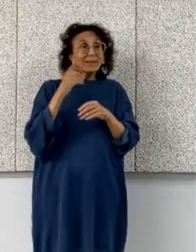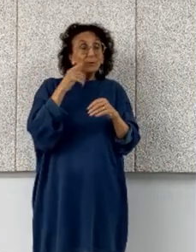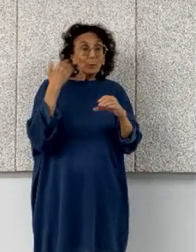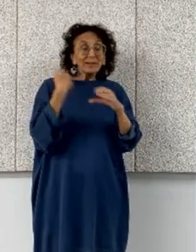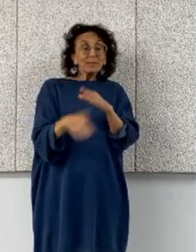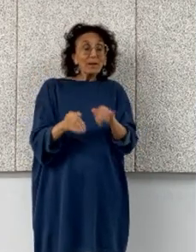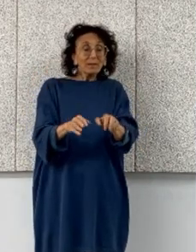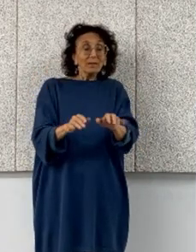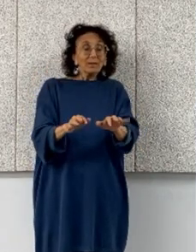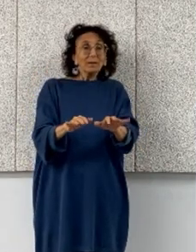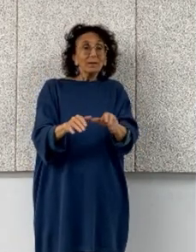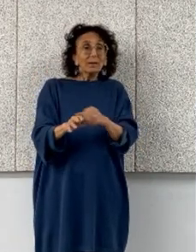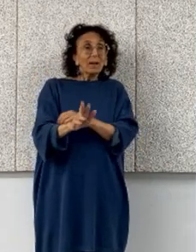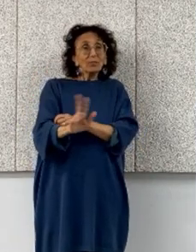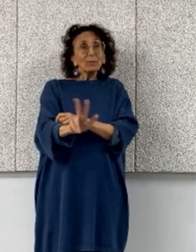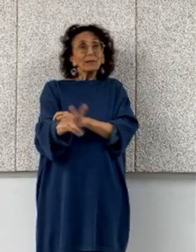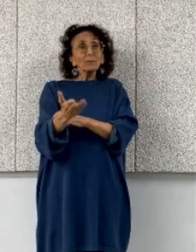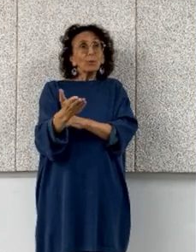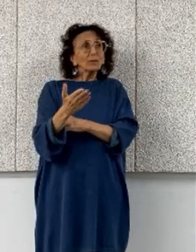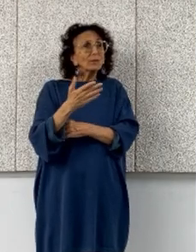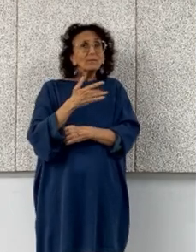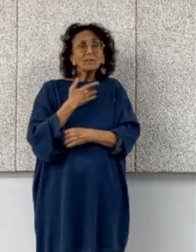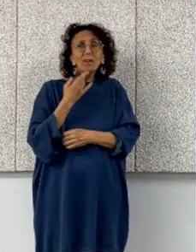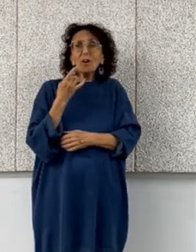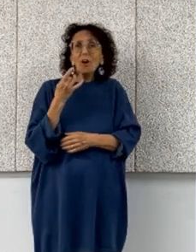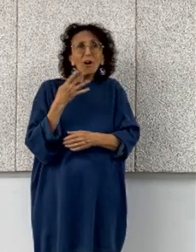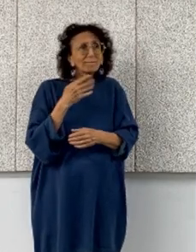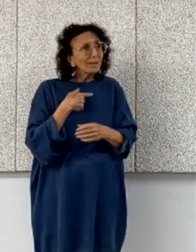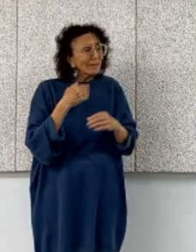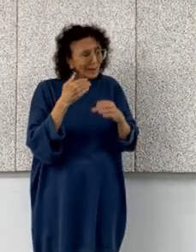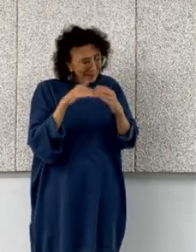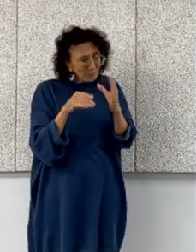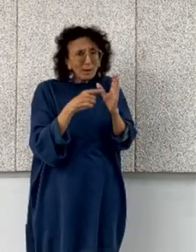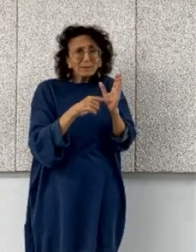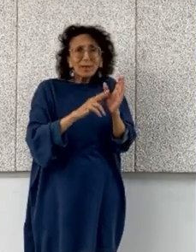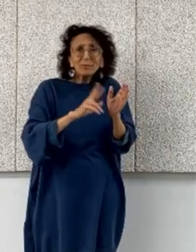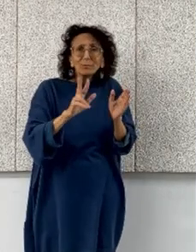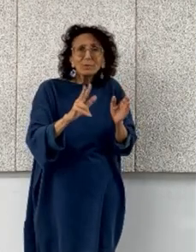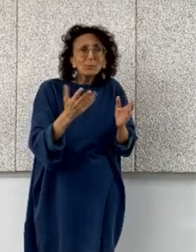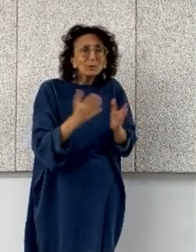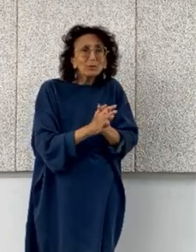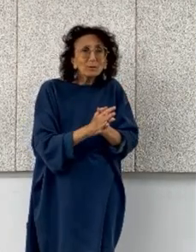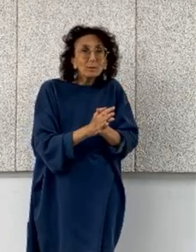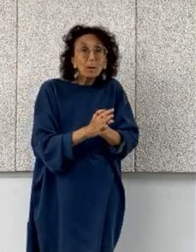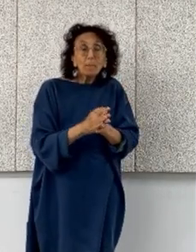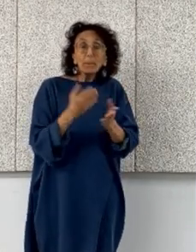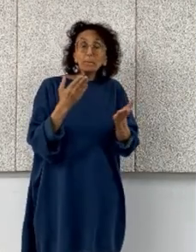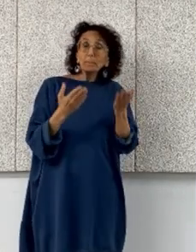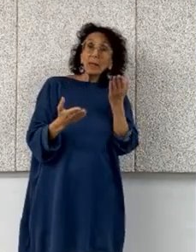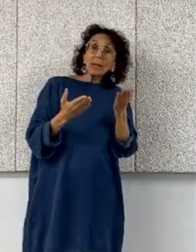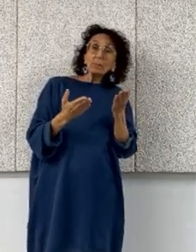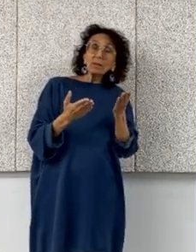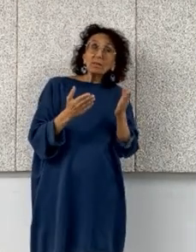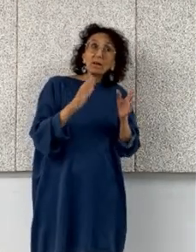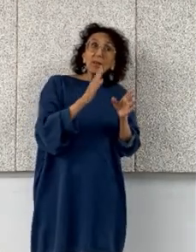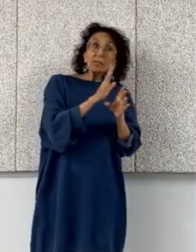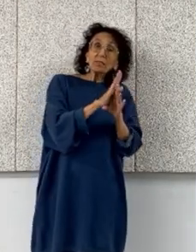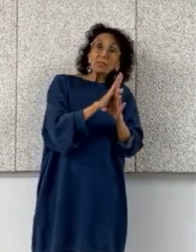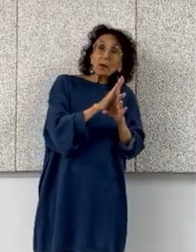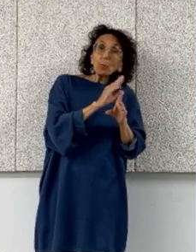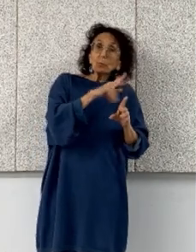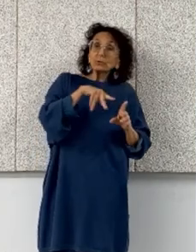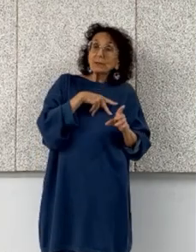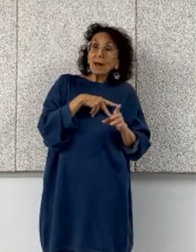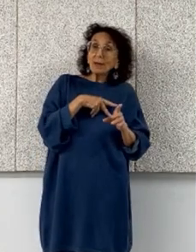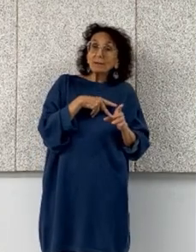and you cannot help but feel terrible that someone is doing that. Mm. But for some people, that might be a productive work time for them.